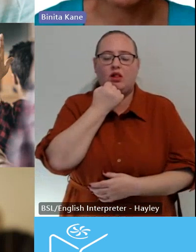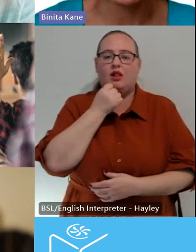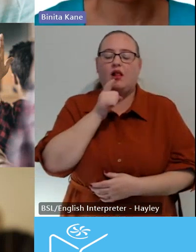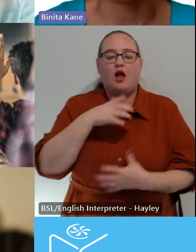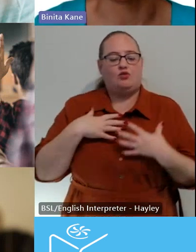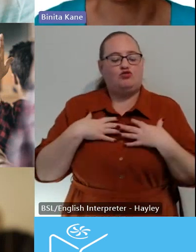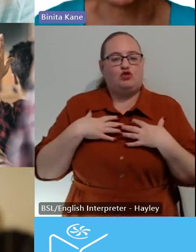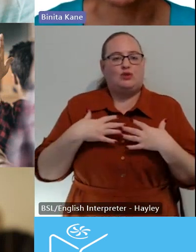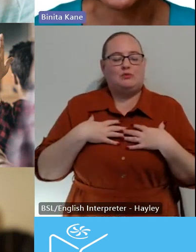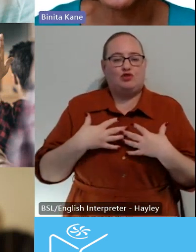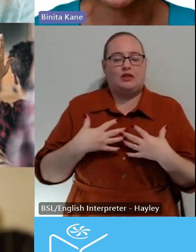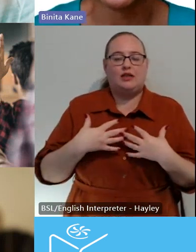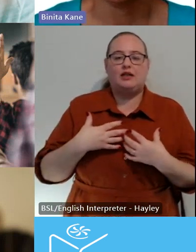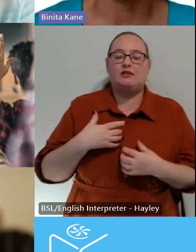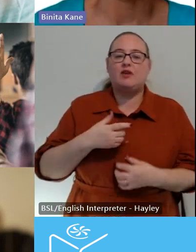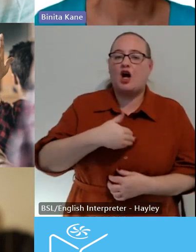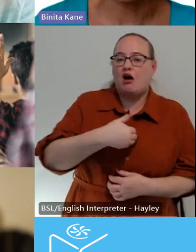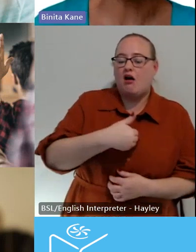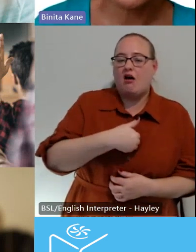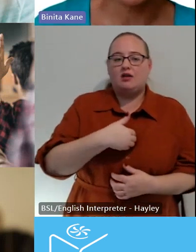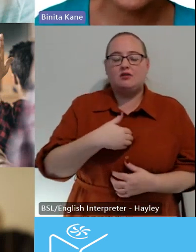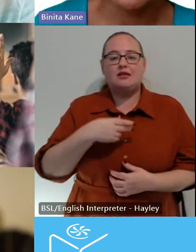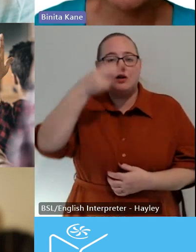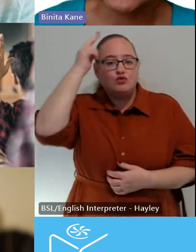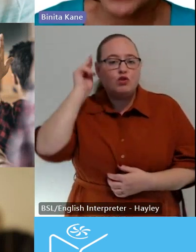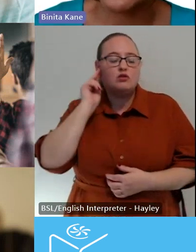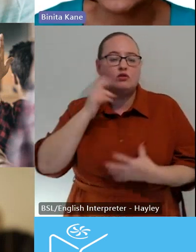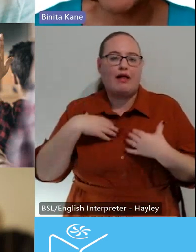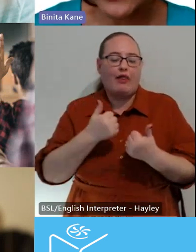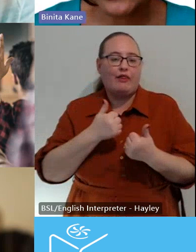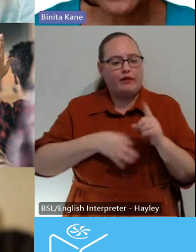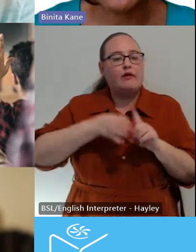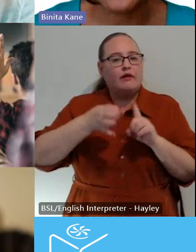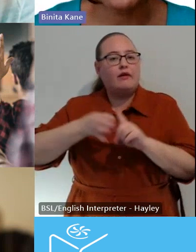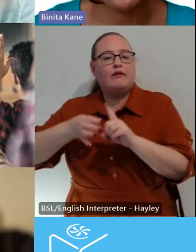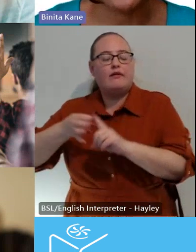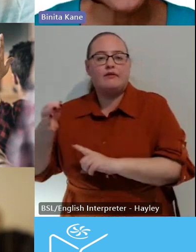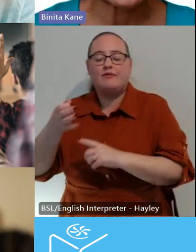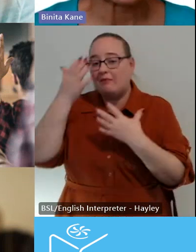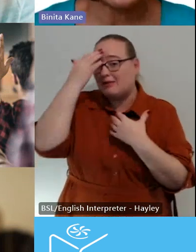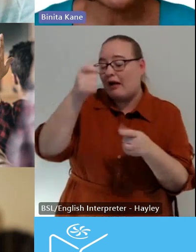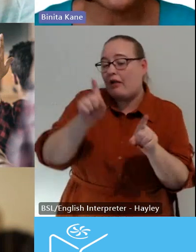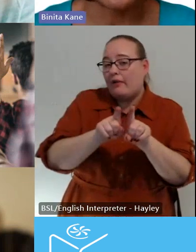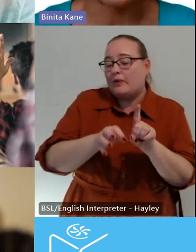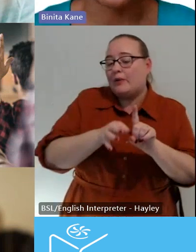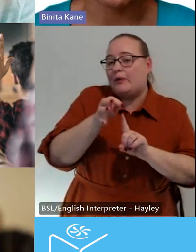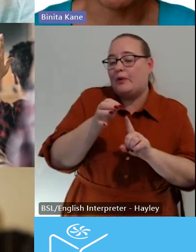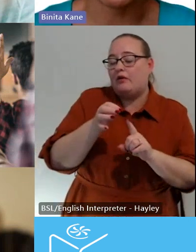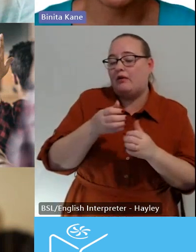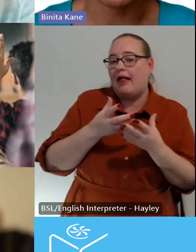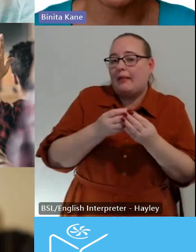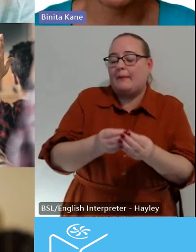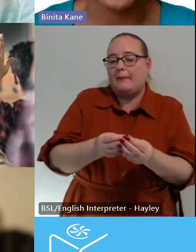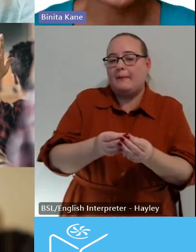respiratory, cardiovascular, neurological health. But there are also significant benefits to mental health for our children. And of course, we